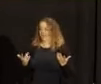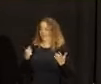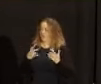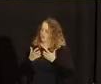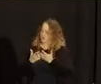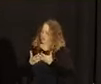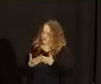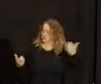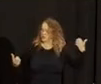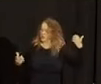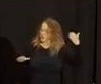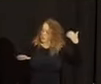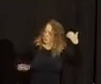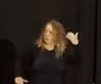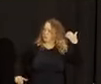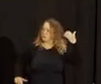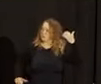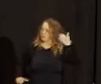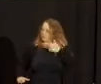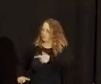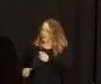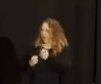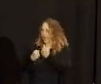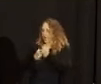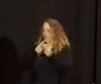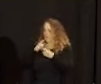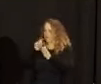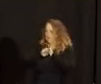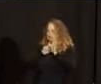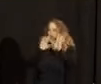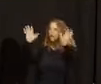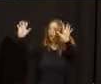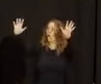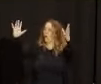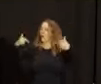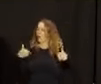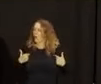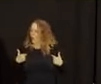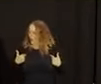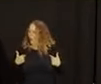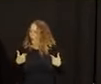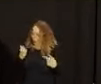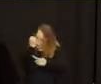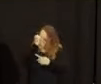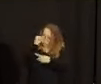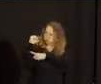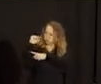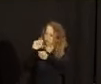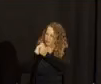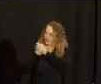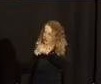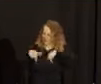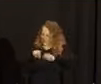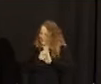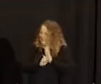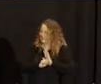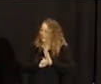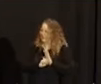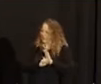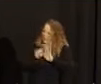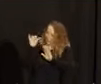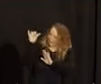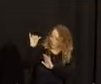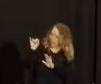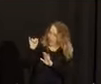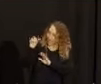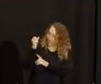segregation, and hearing these advocates from the state say, no, like, we're actually really pushing for significant change in this space. It's that.